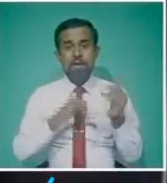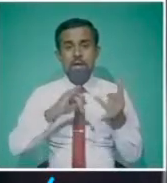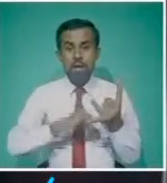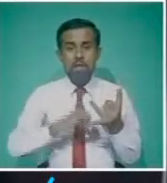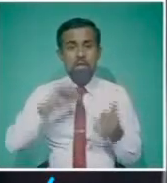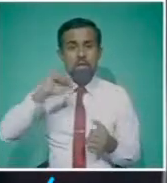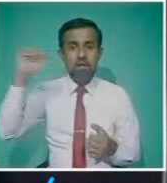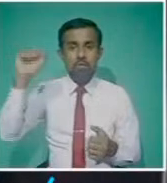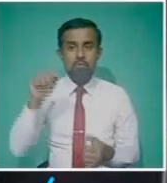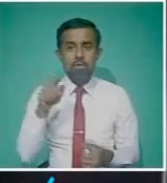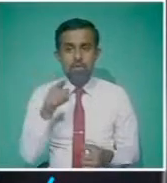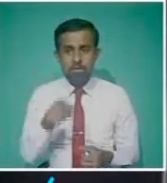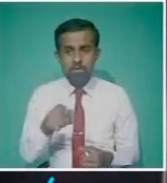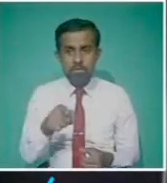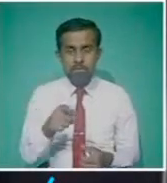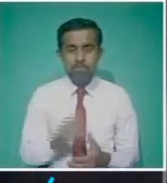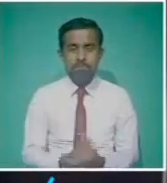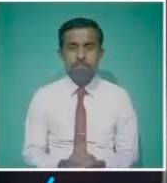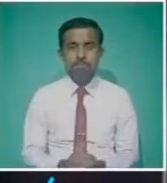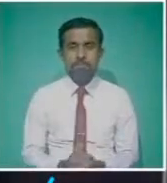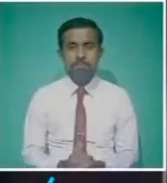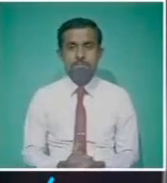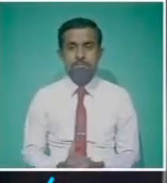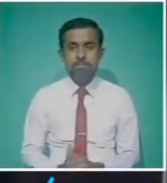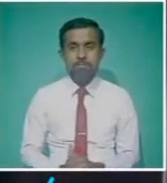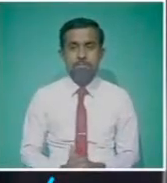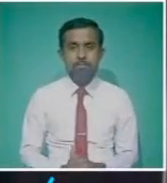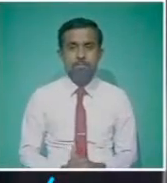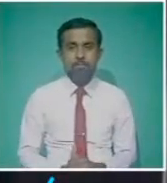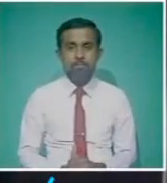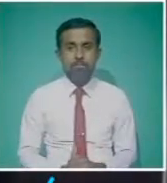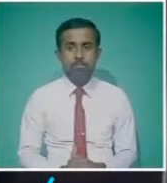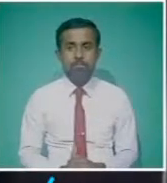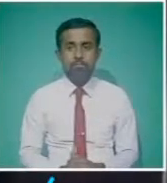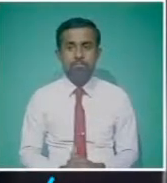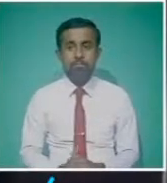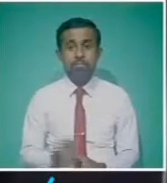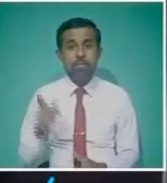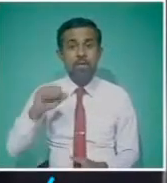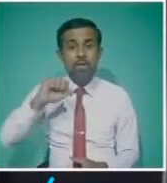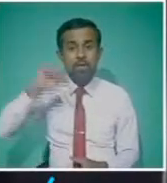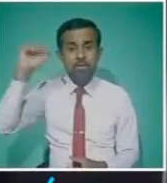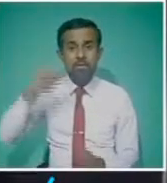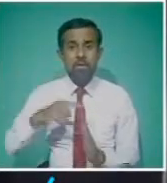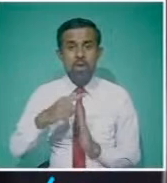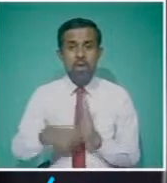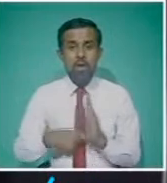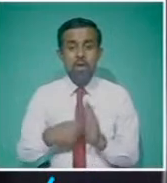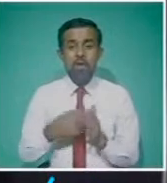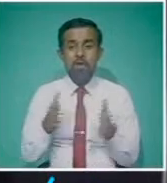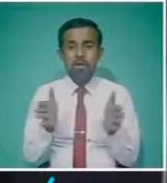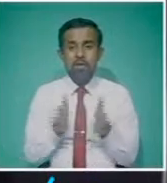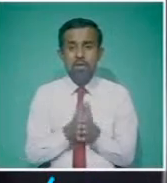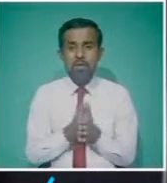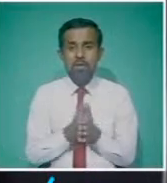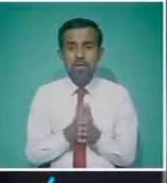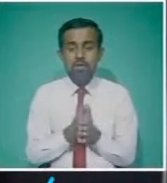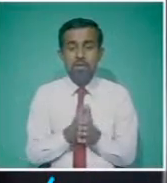King has a deep and lasting connection to Sri Lanka, a love of beautiful